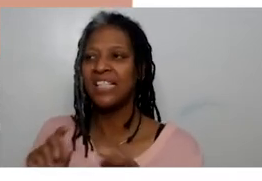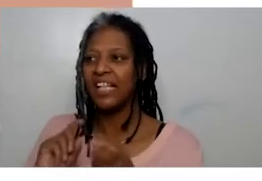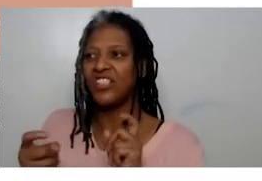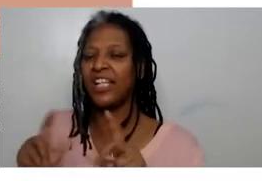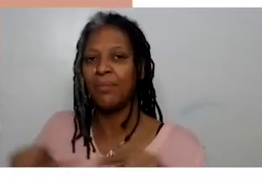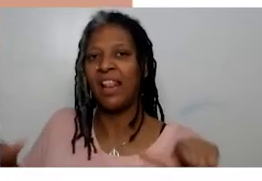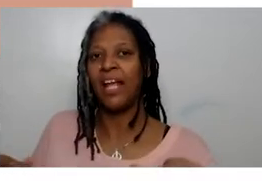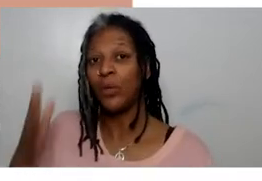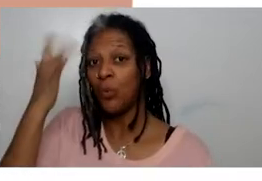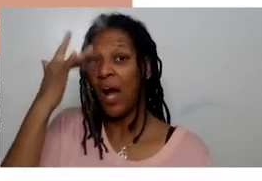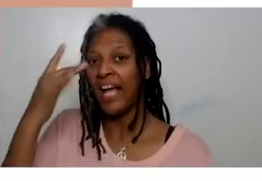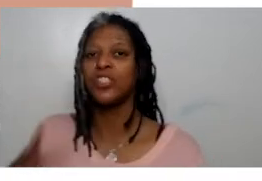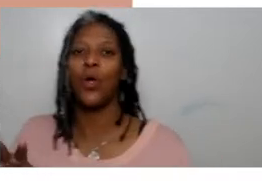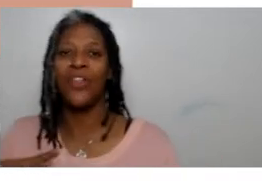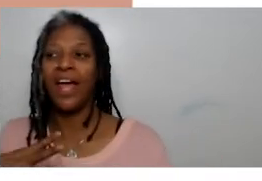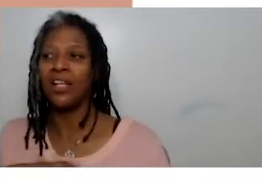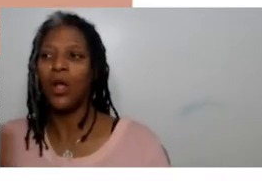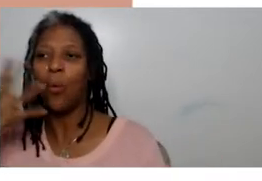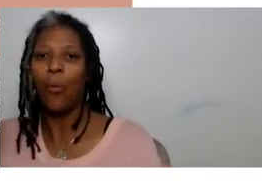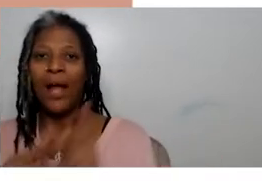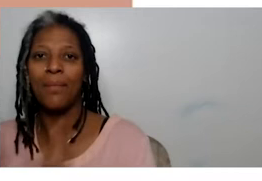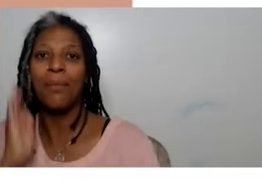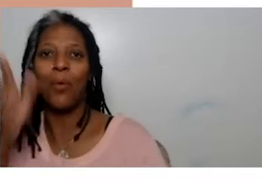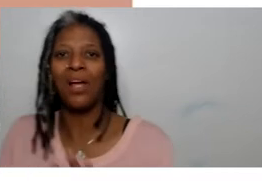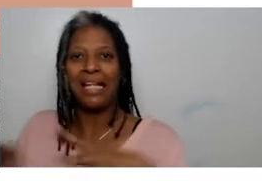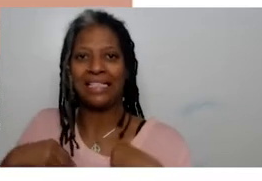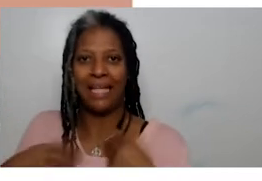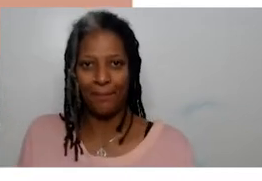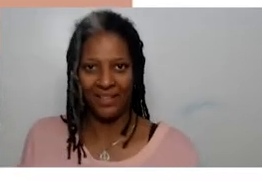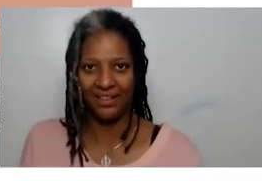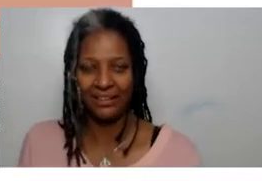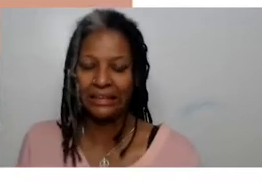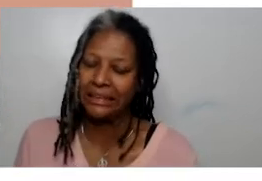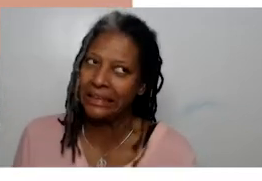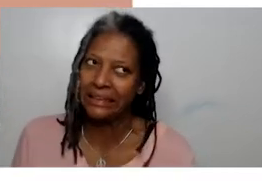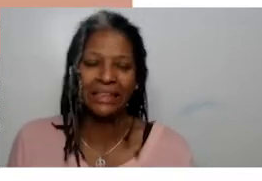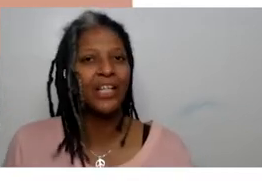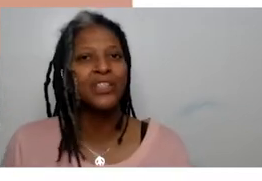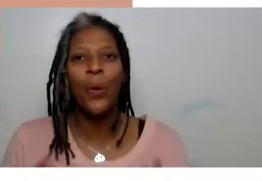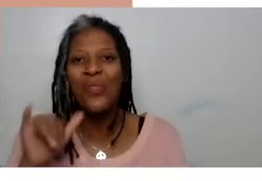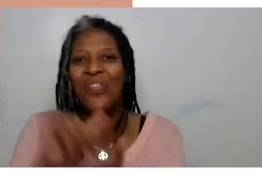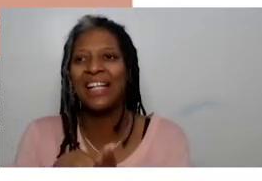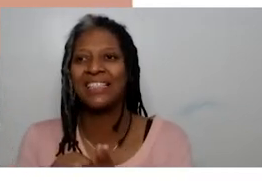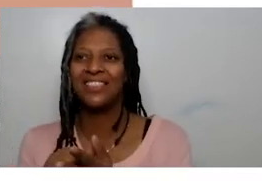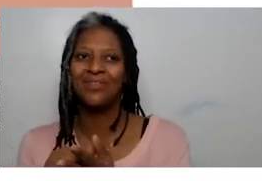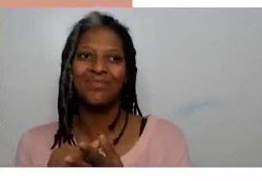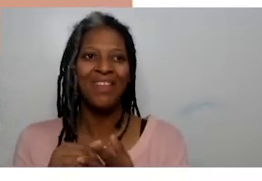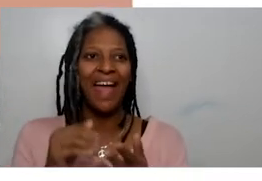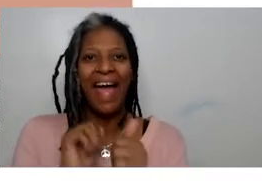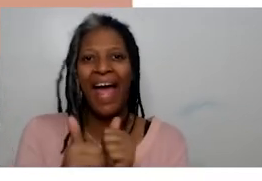some families being passed down from generation into generation. And it's very hard for me to know how to stop it, how to change